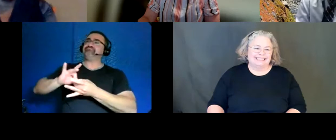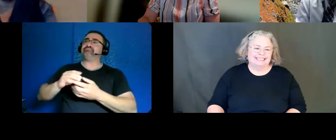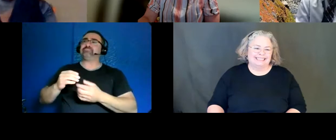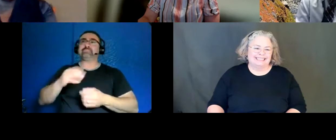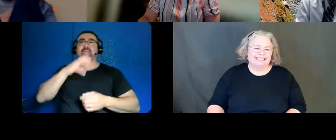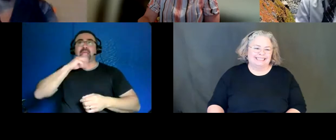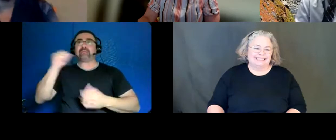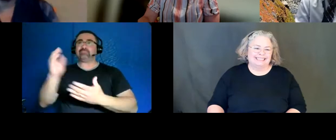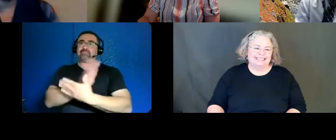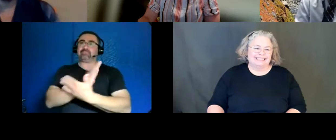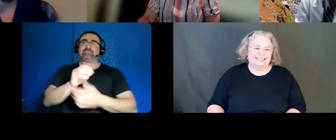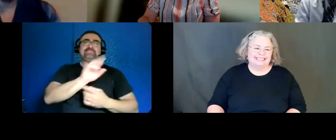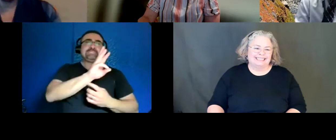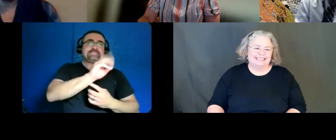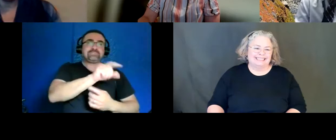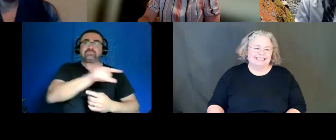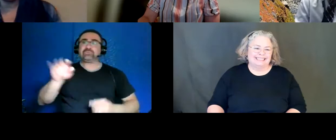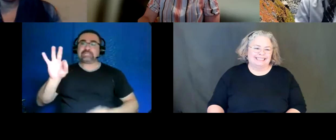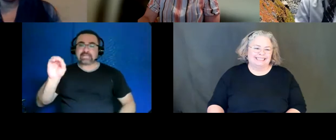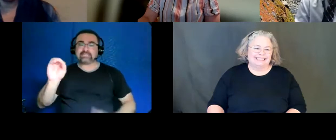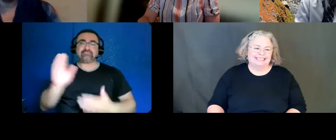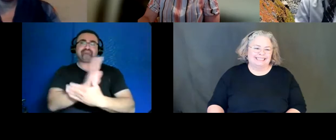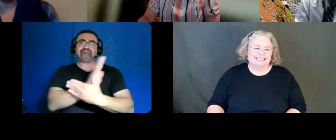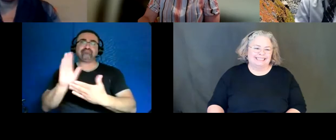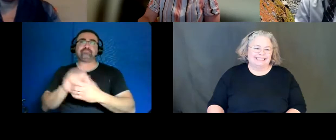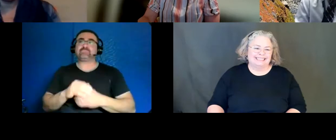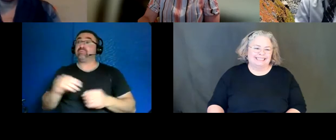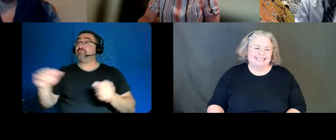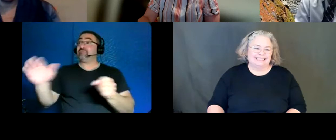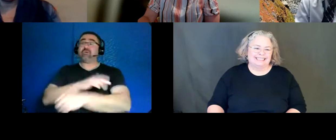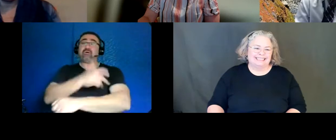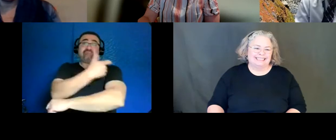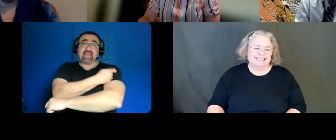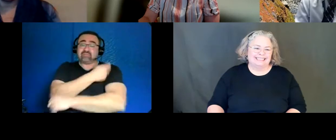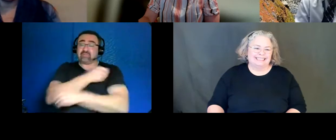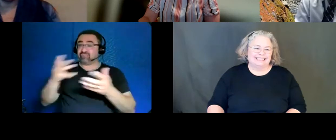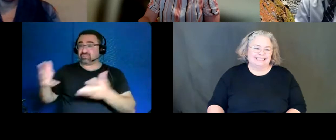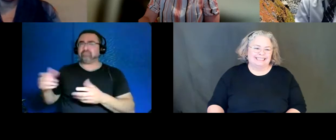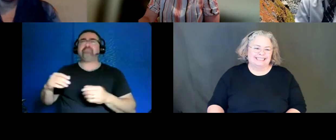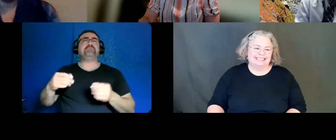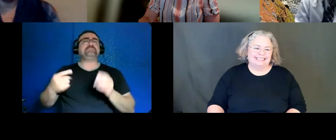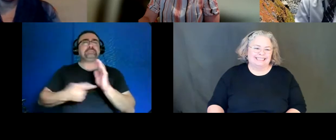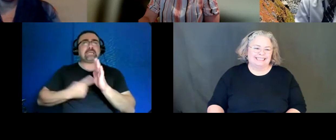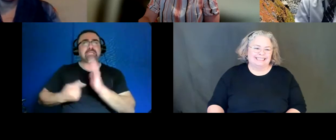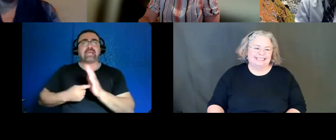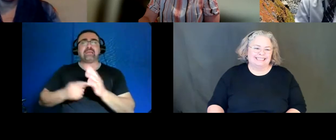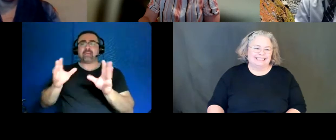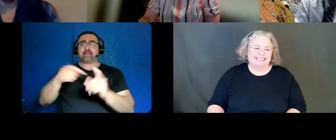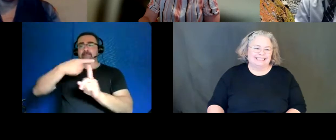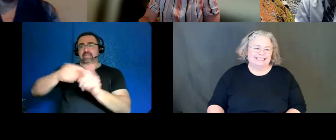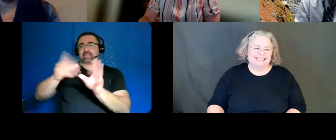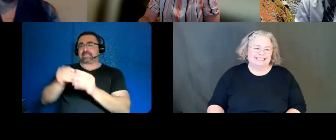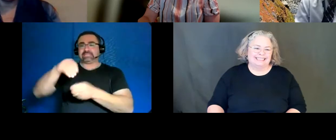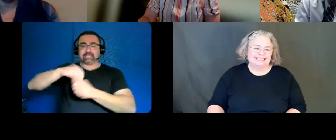age from 60 to 90. They're all fully vaccinated, but do have their monthly meetings sometimes indoors, and they do